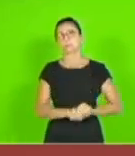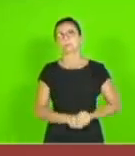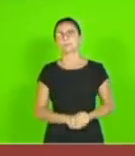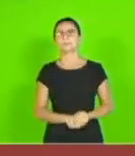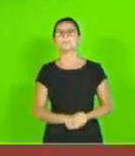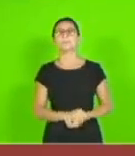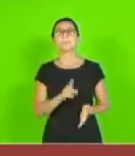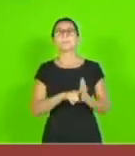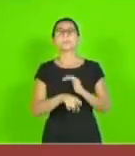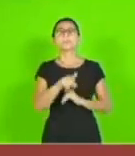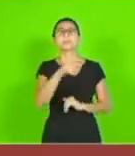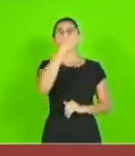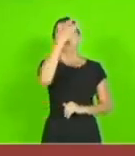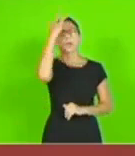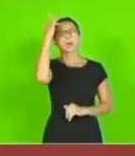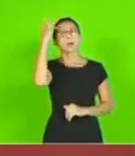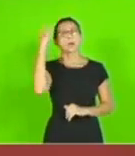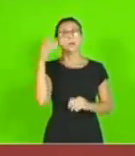Let's see who's going to get this right.